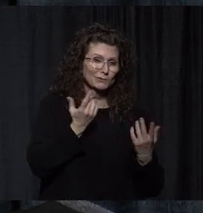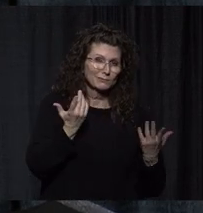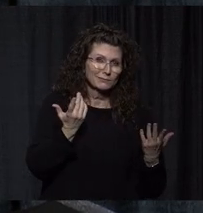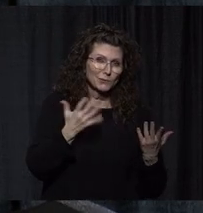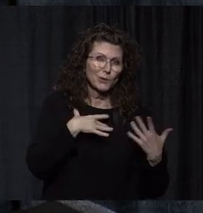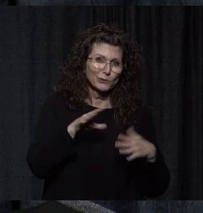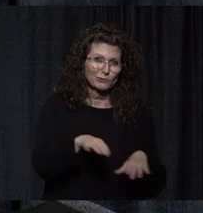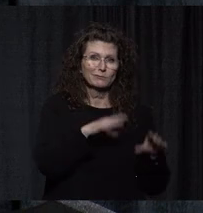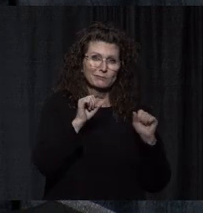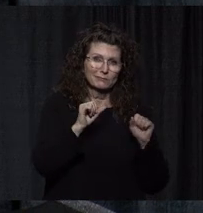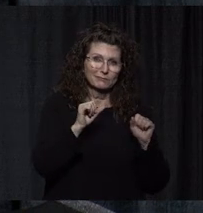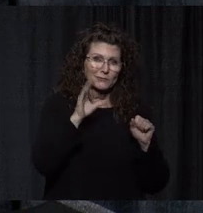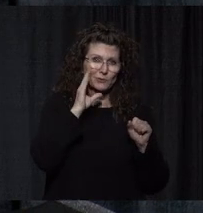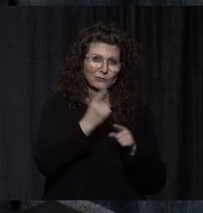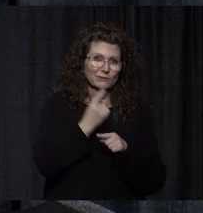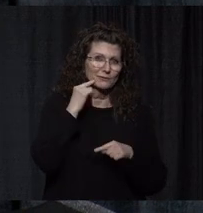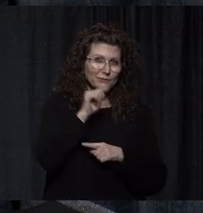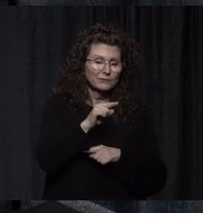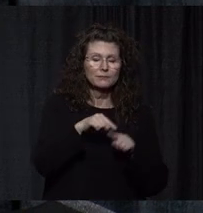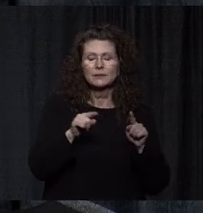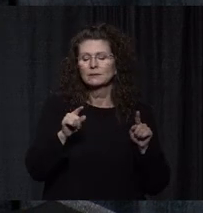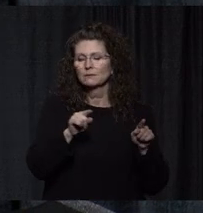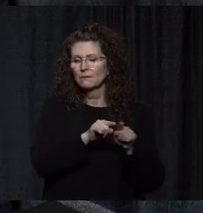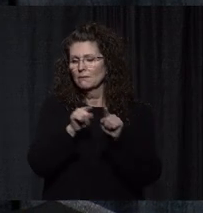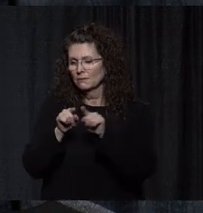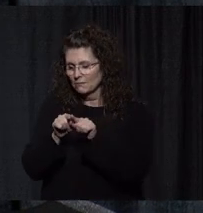thing, but it's also